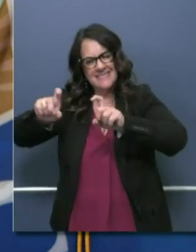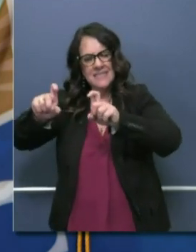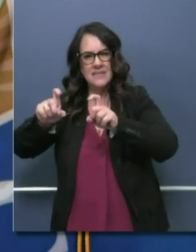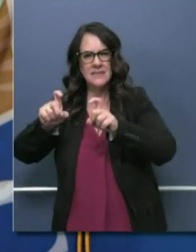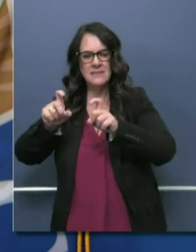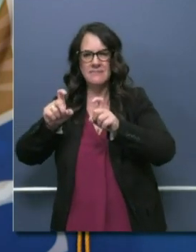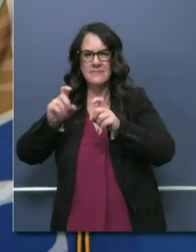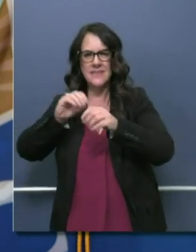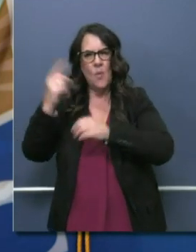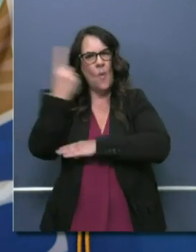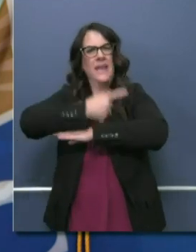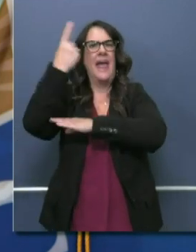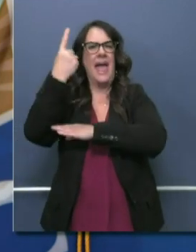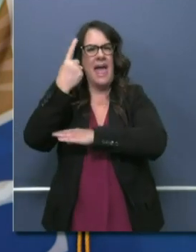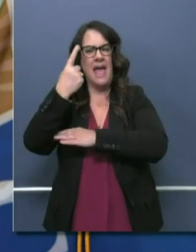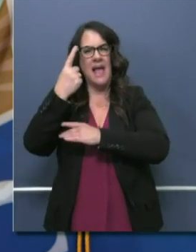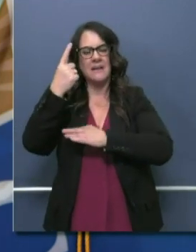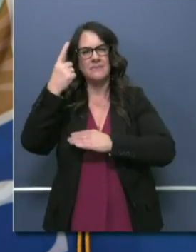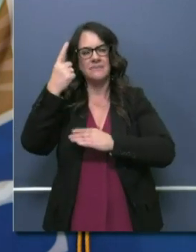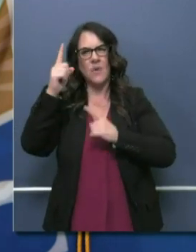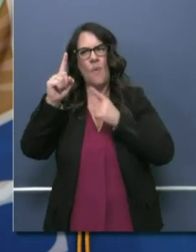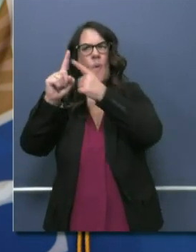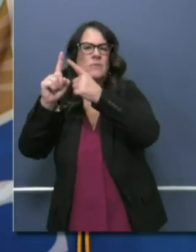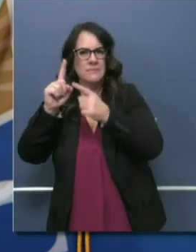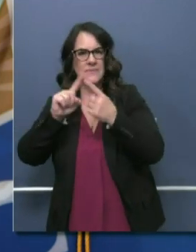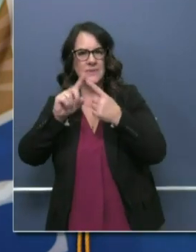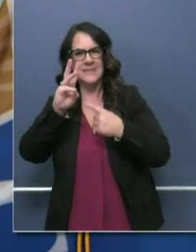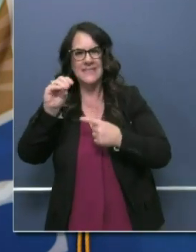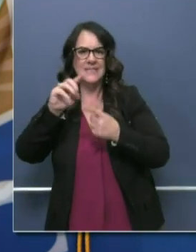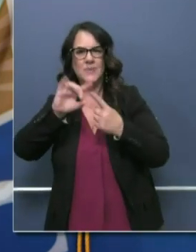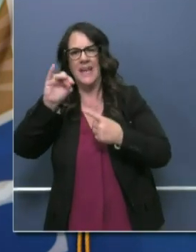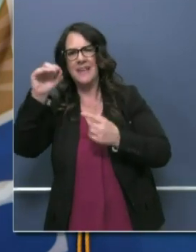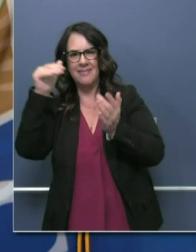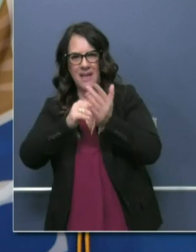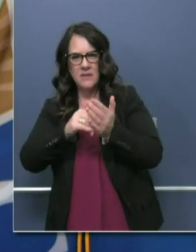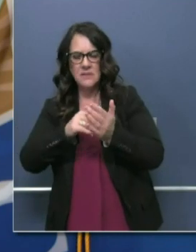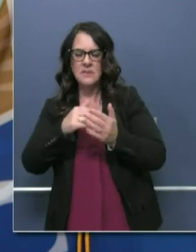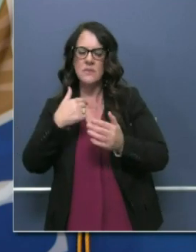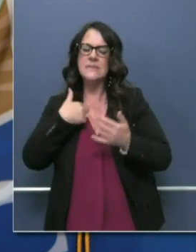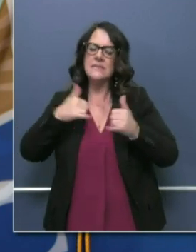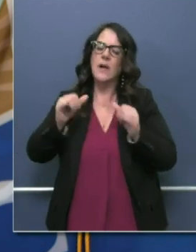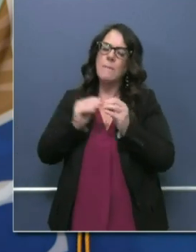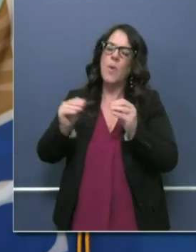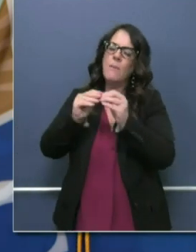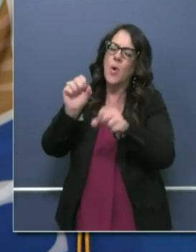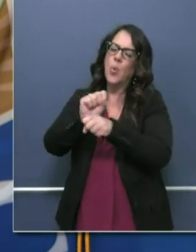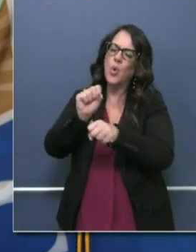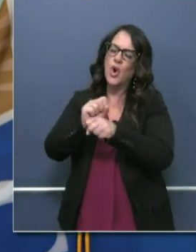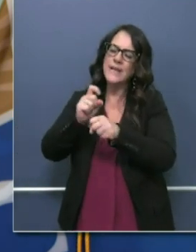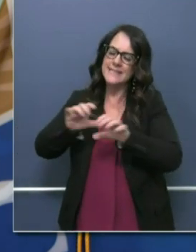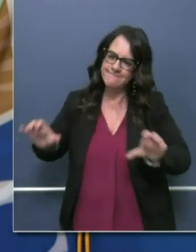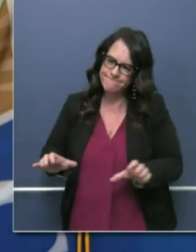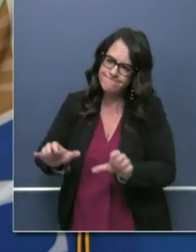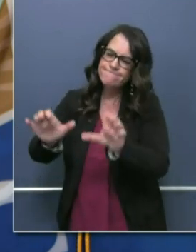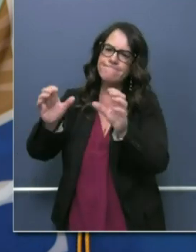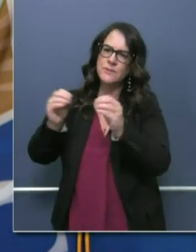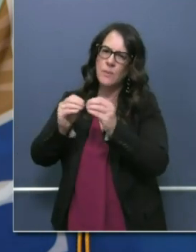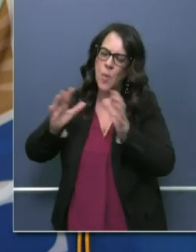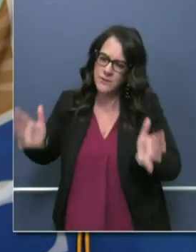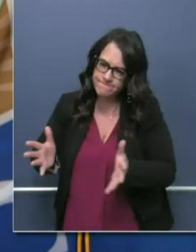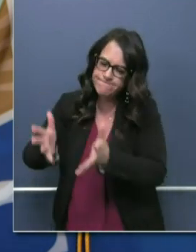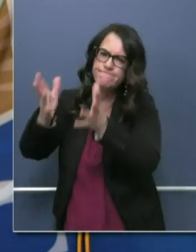make it clear, we recognize we have a lot more work to do in the testing space. We talked about the importance of